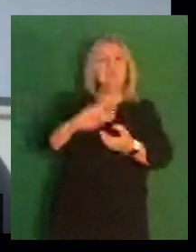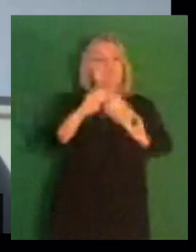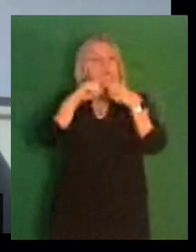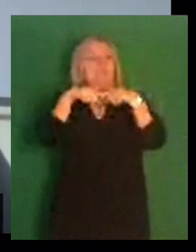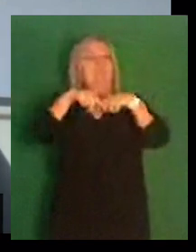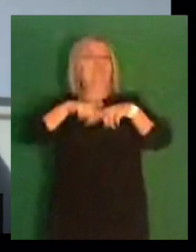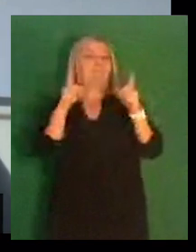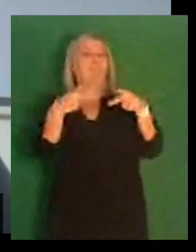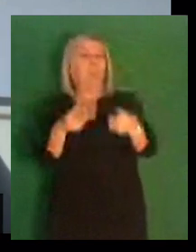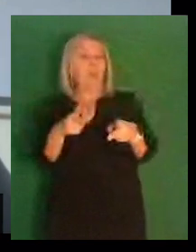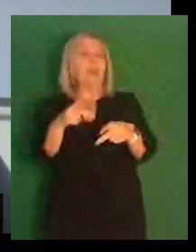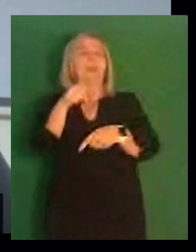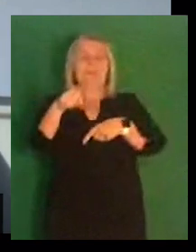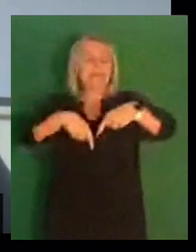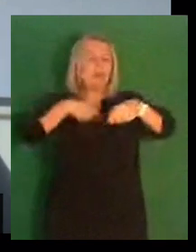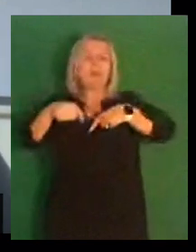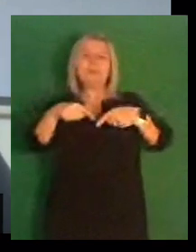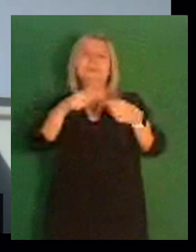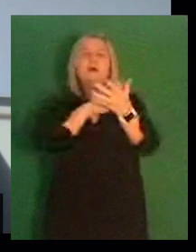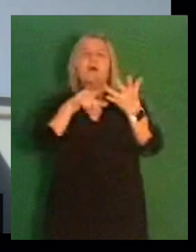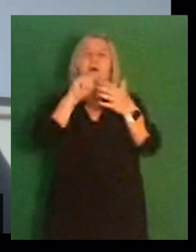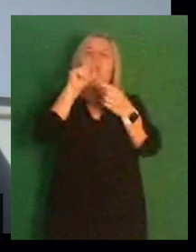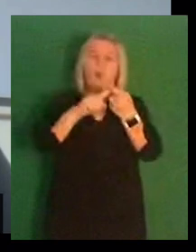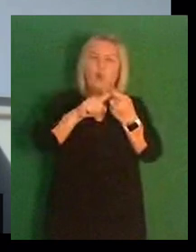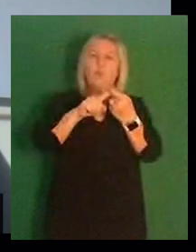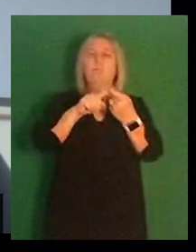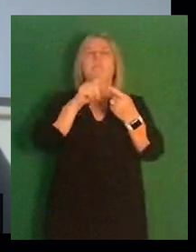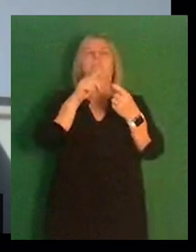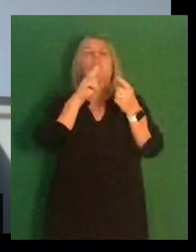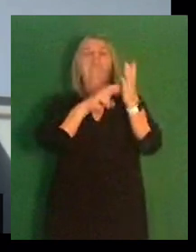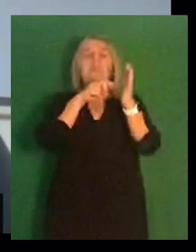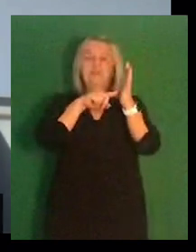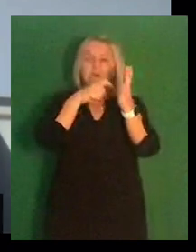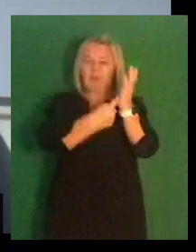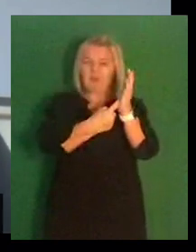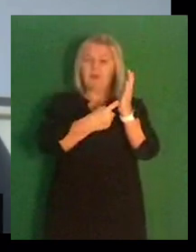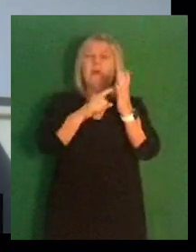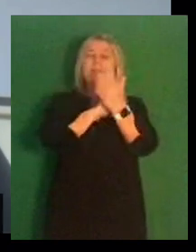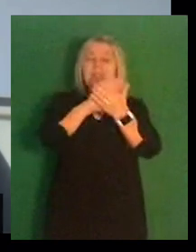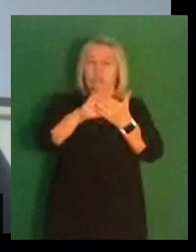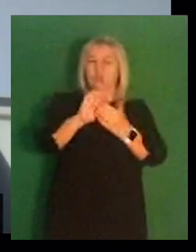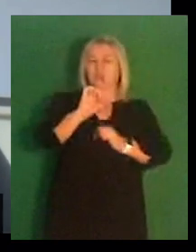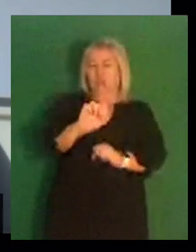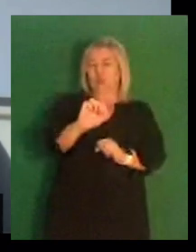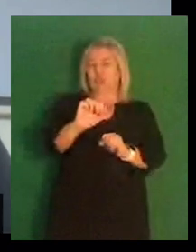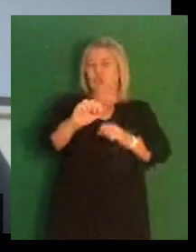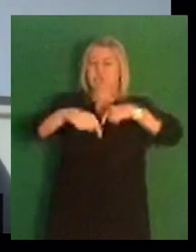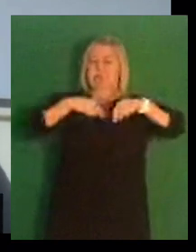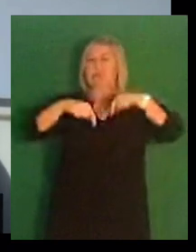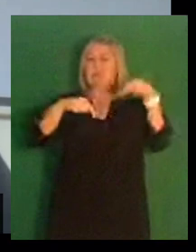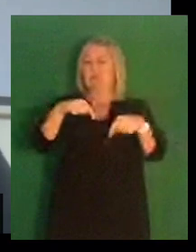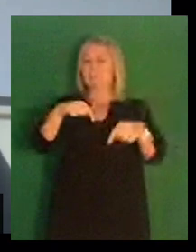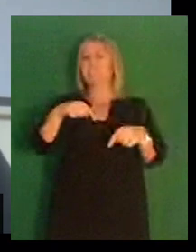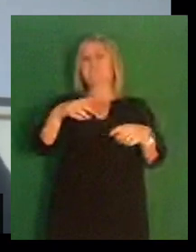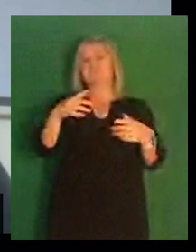Dixon Leach, who's an amazing filmmaker. So we're kind of unabashedly calling it a film, whereas at the